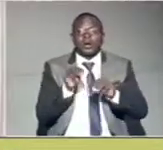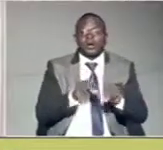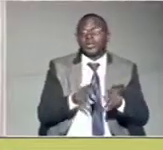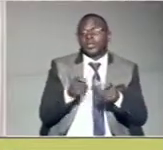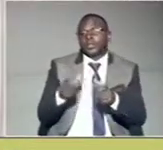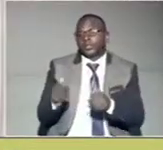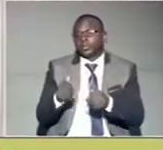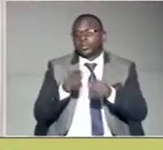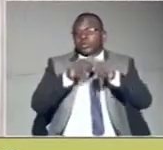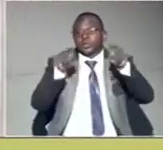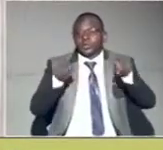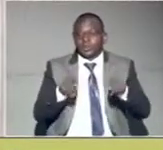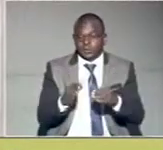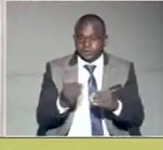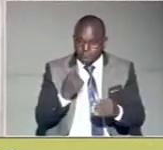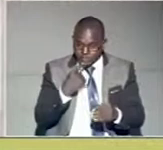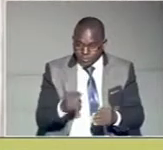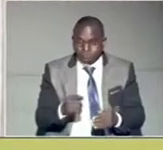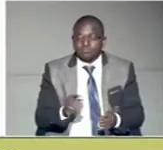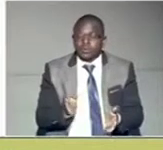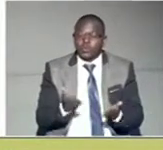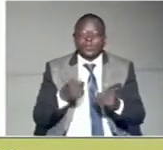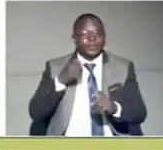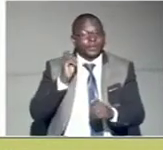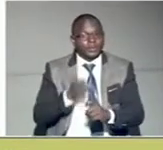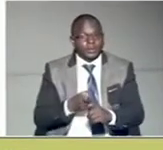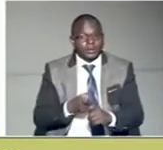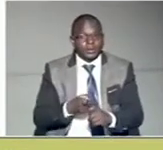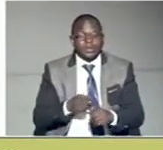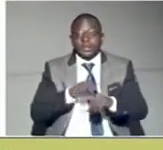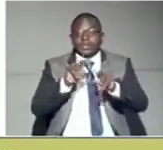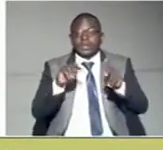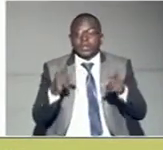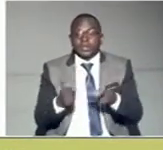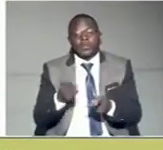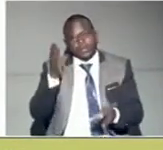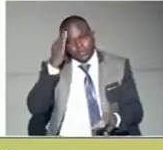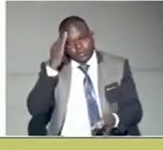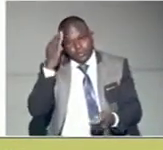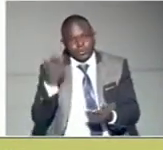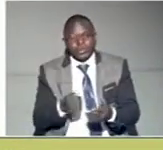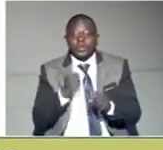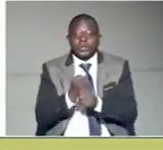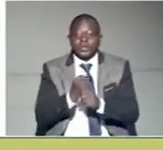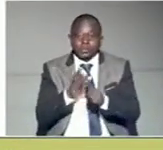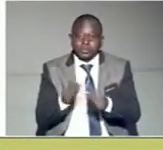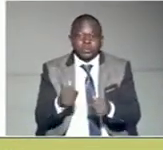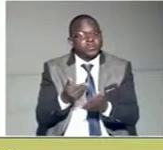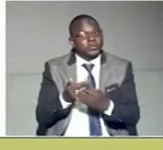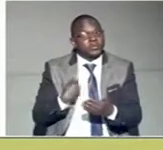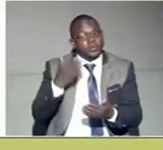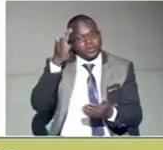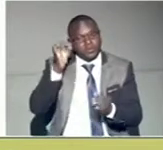newsroom, which she said was an uphill task. In this position, I know what I should have done, but then I didn't know what